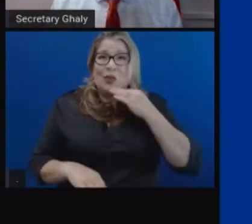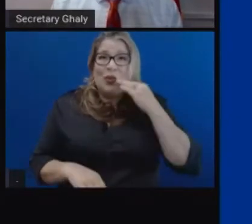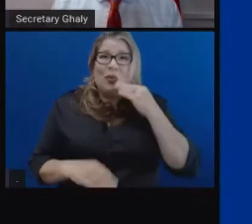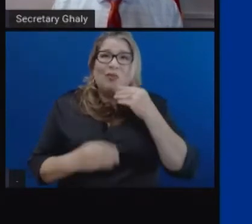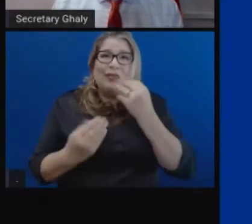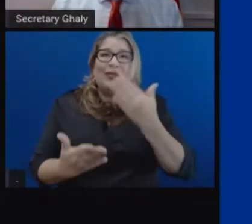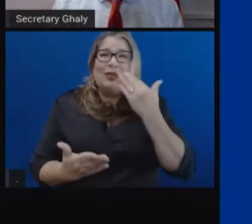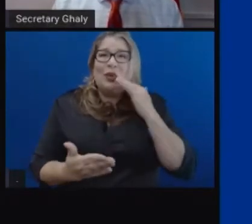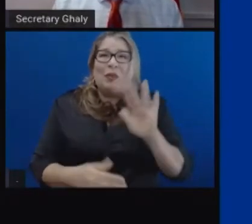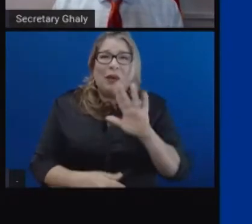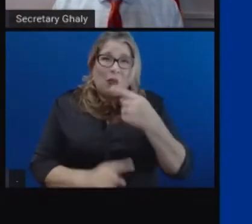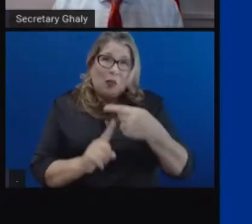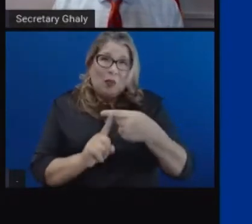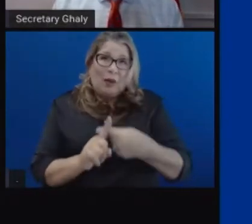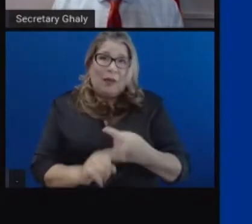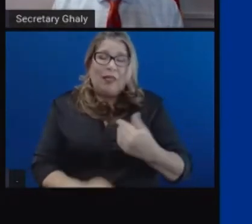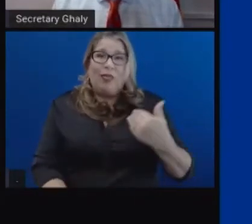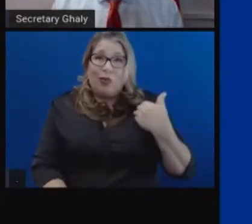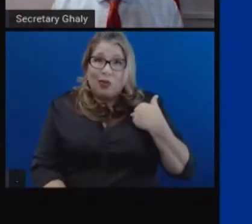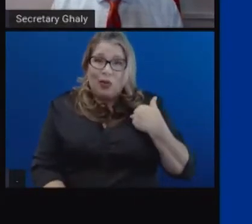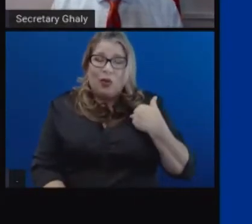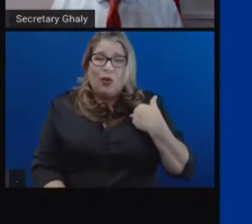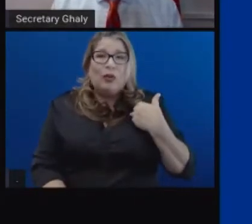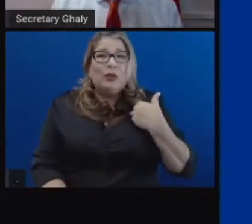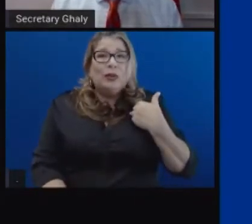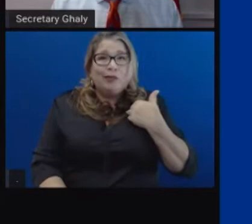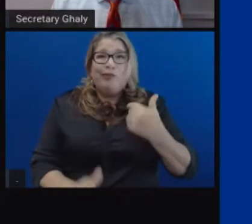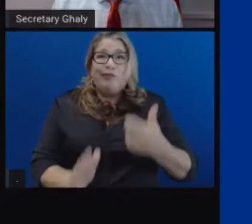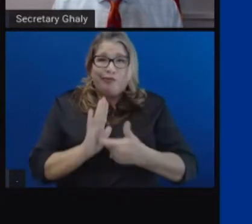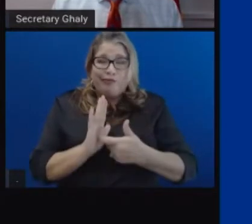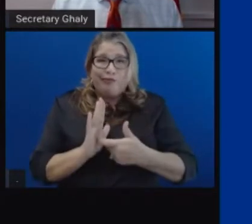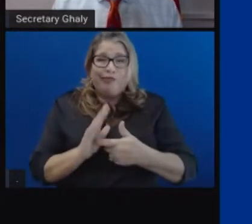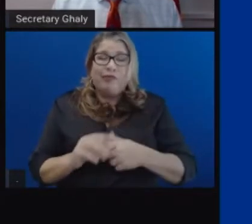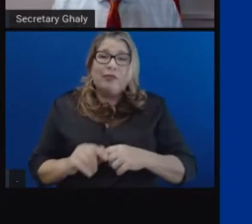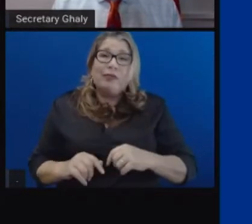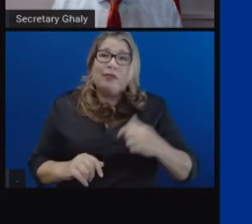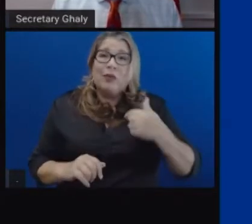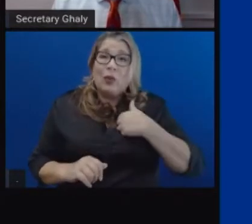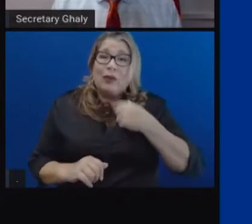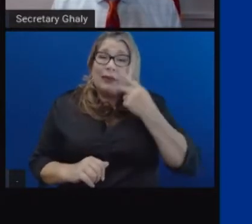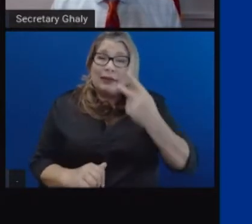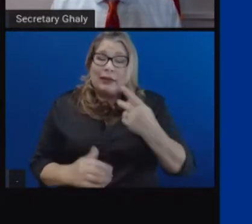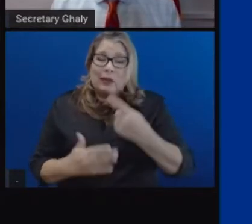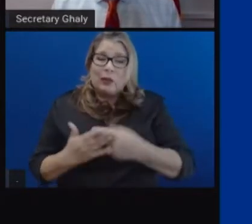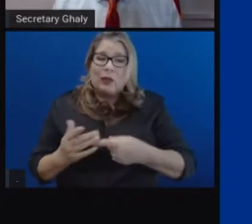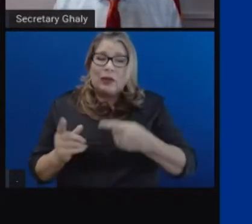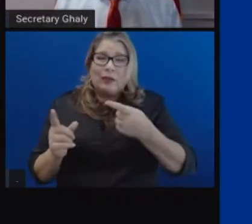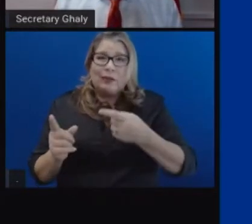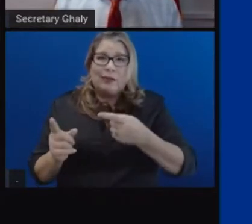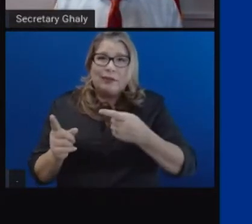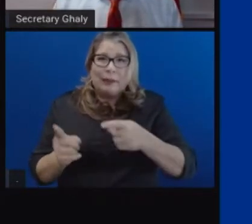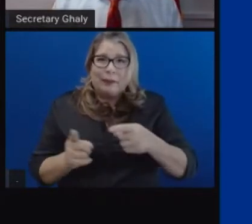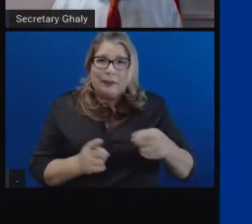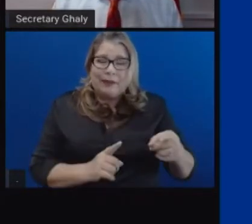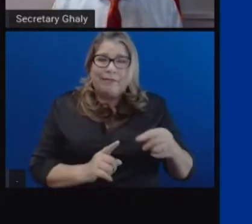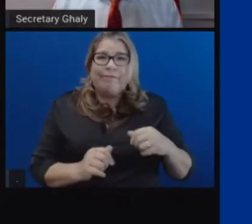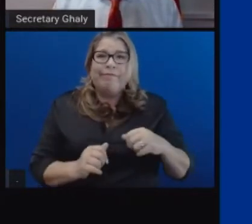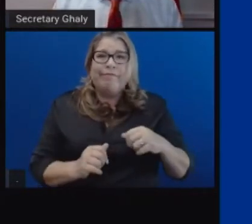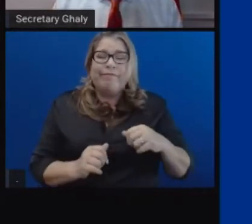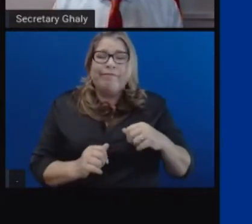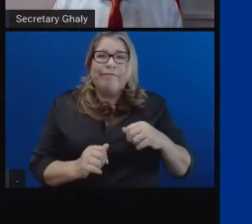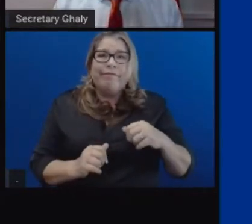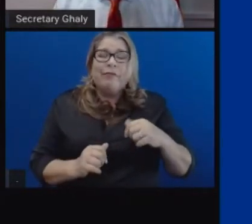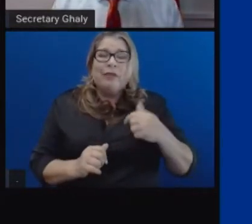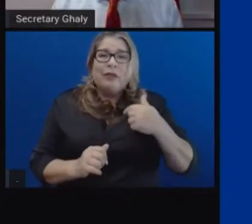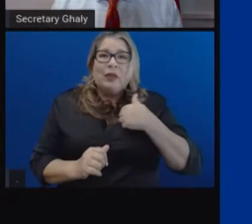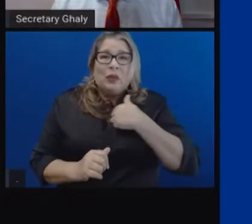We have seen the effects. We knew that because of so many factors like fatigue, the ability